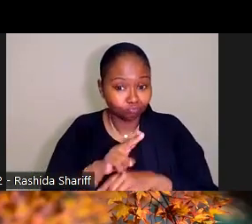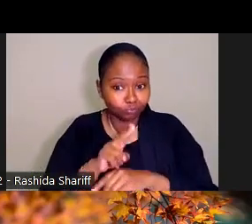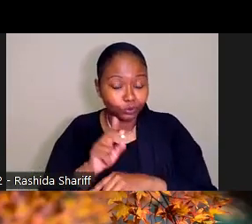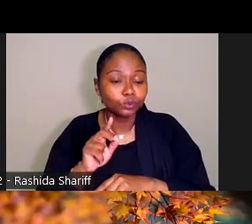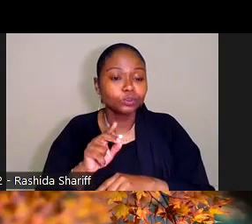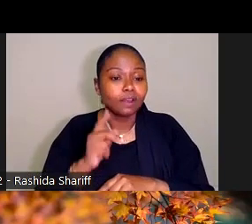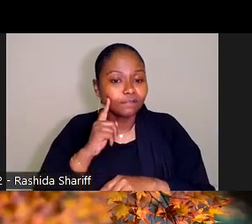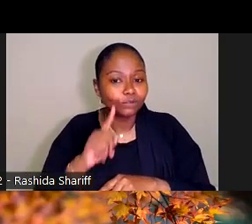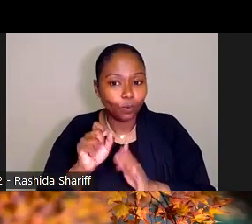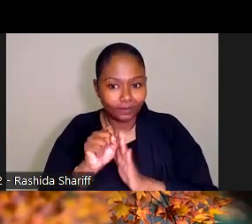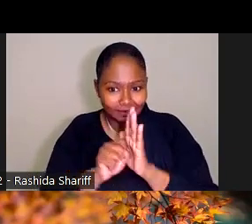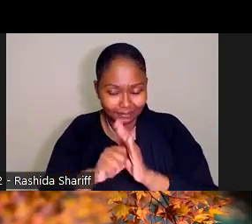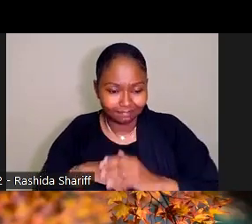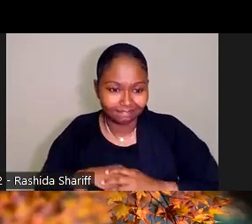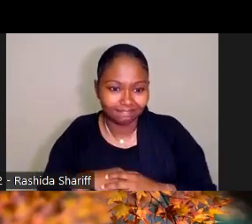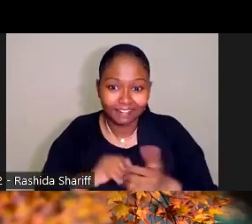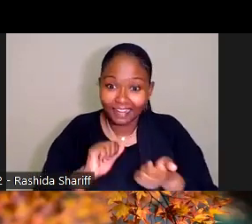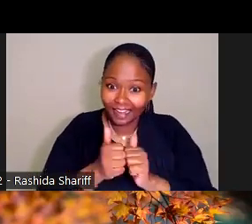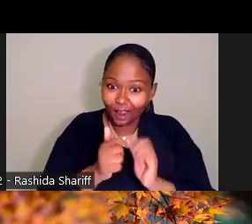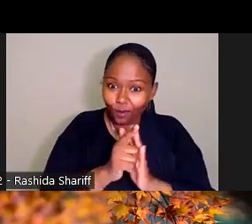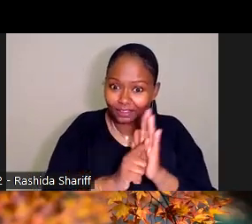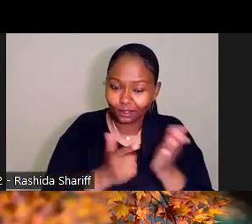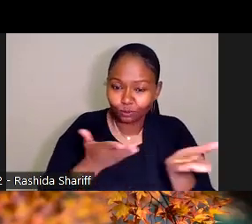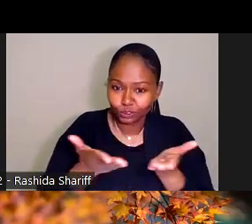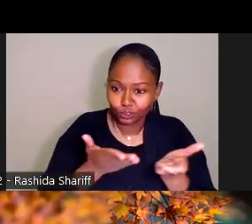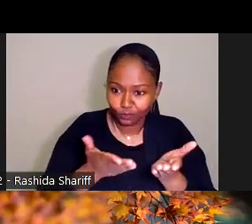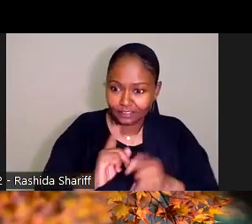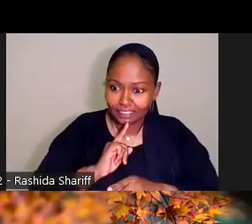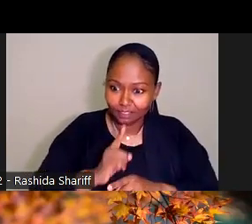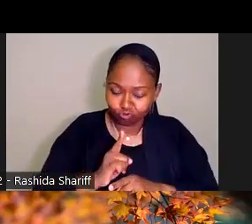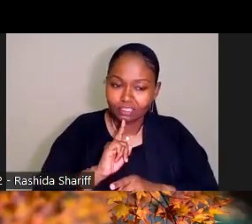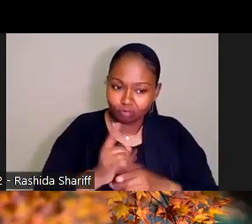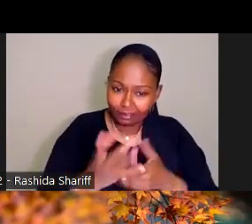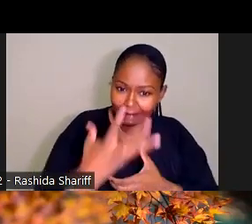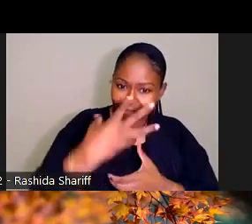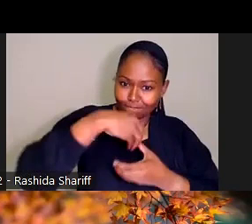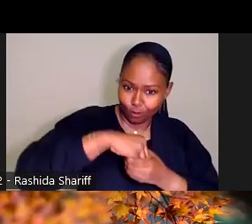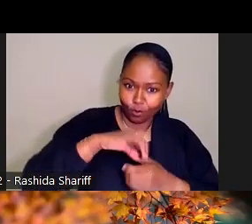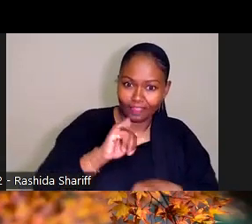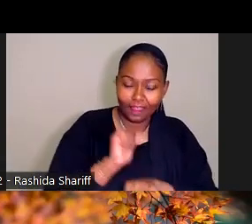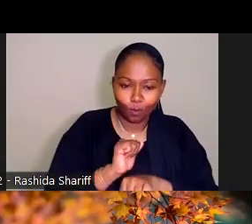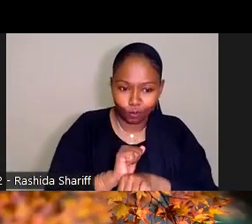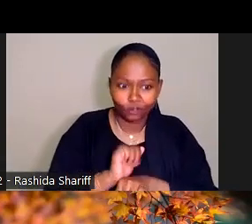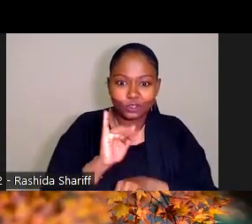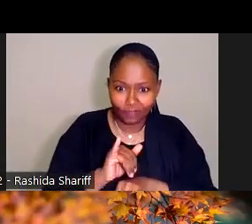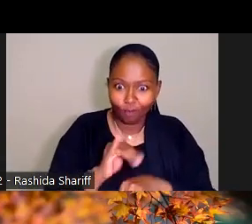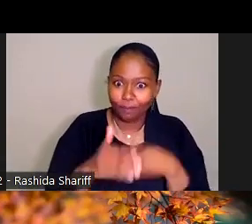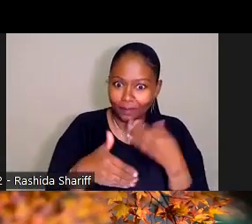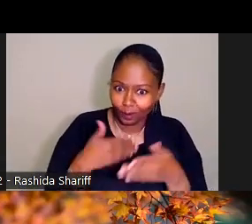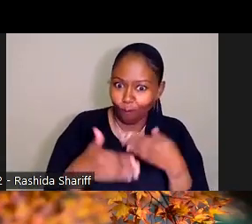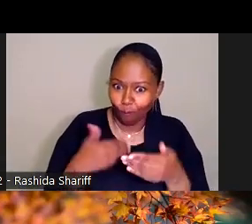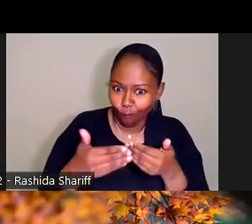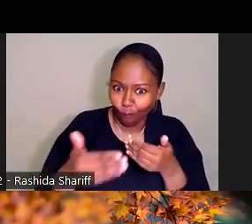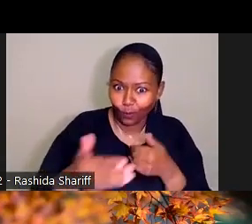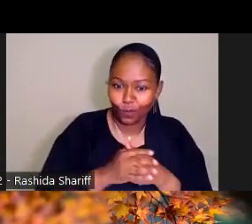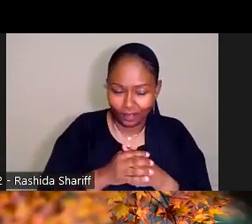state and how legal services can really get involved in that work. So those are going to be ongoing